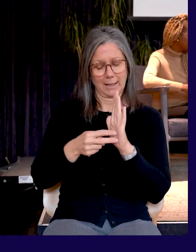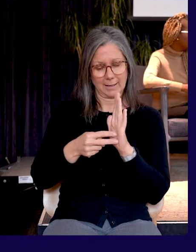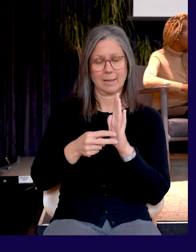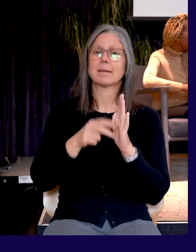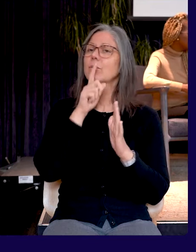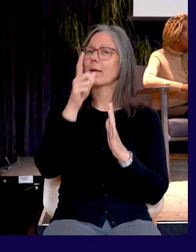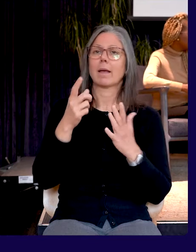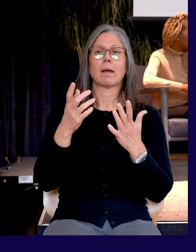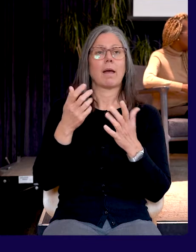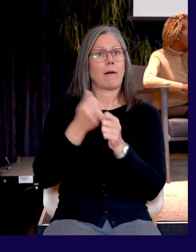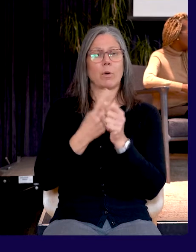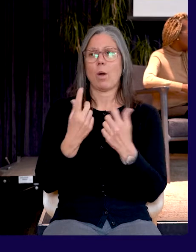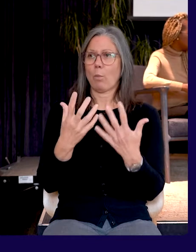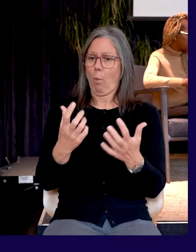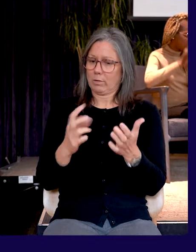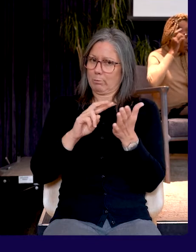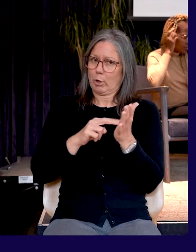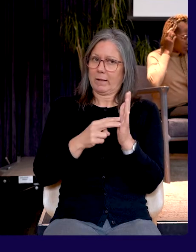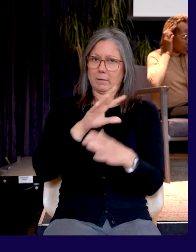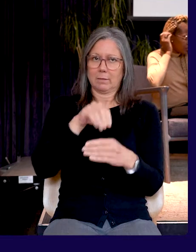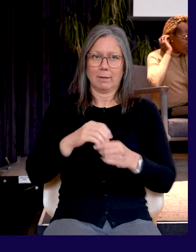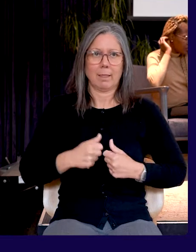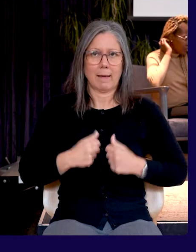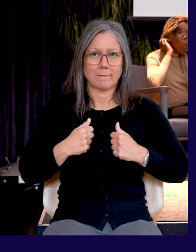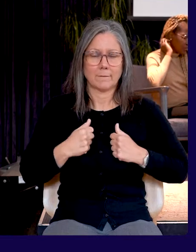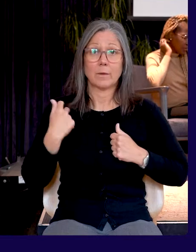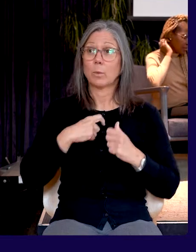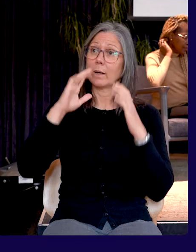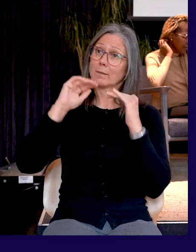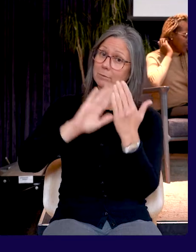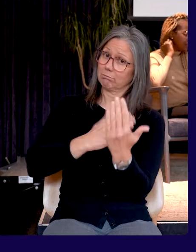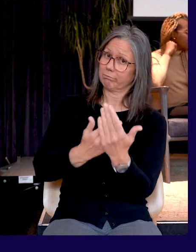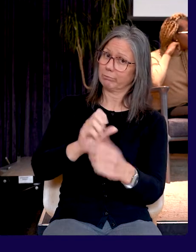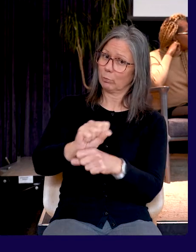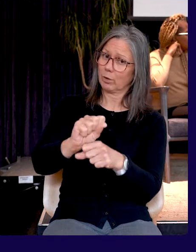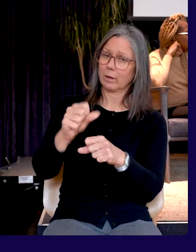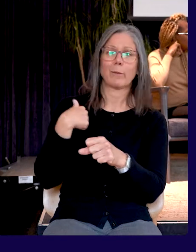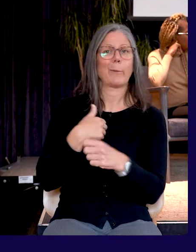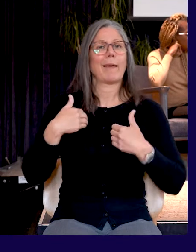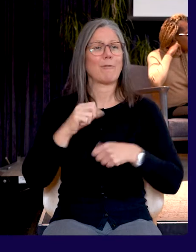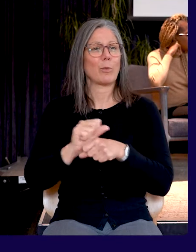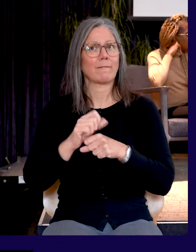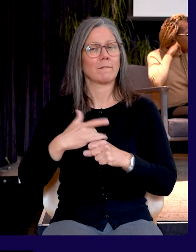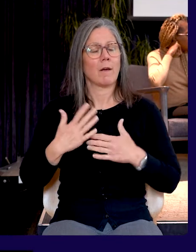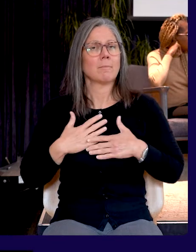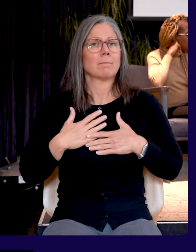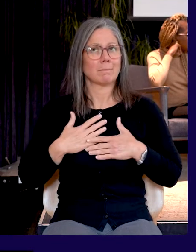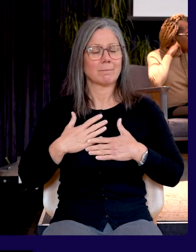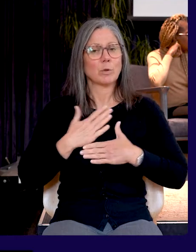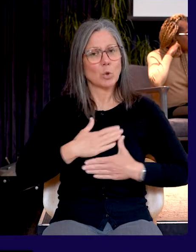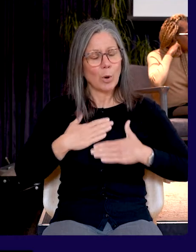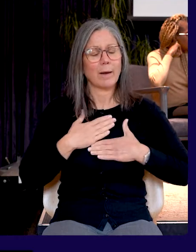life. And now we are expecting that when we come to work, we will be doing work that brings us joy, but also that